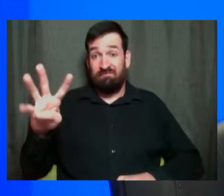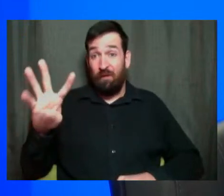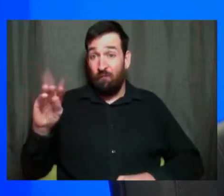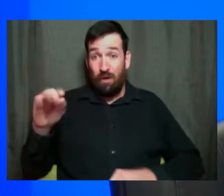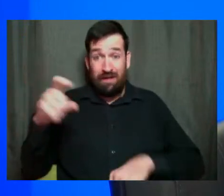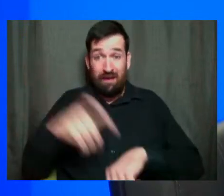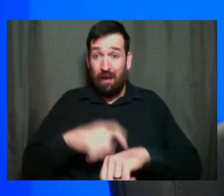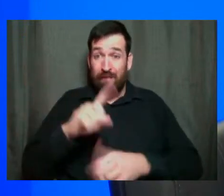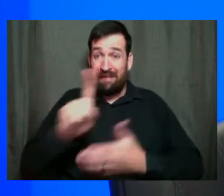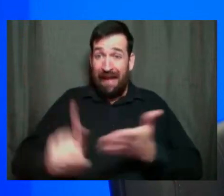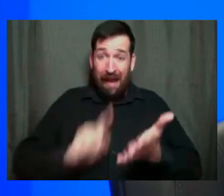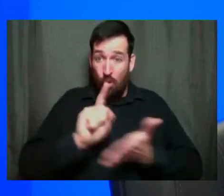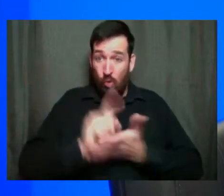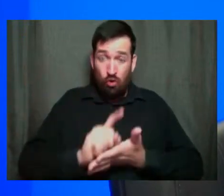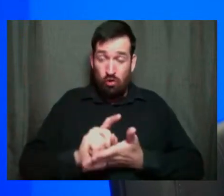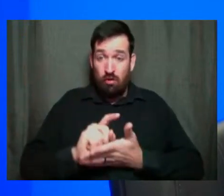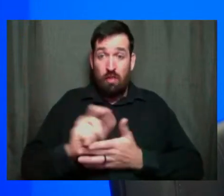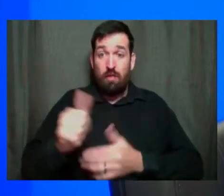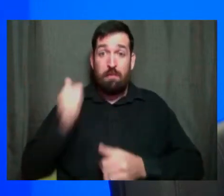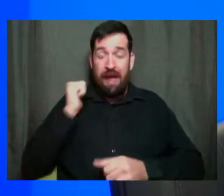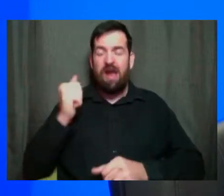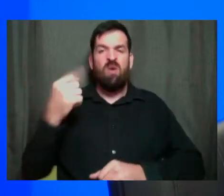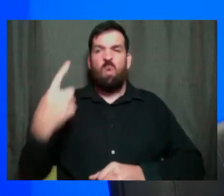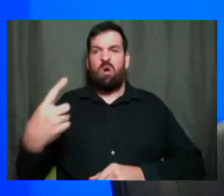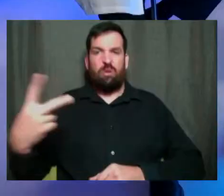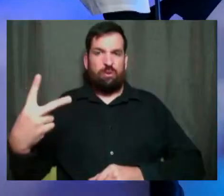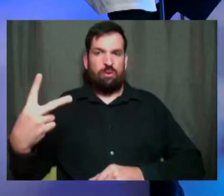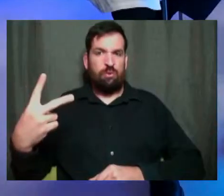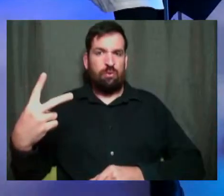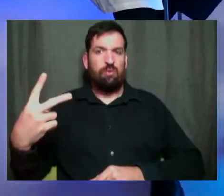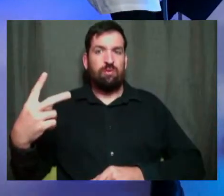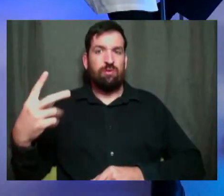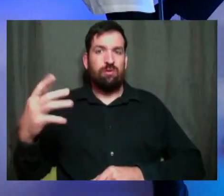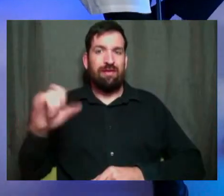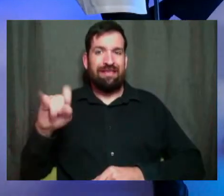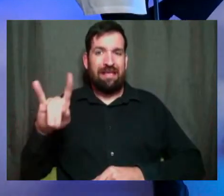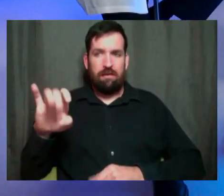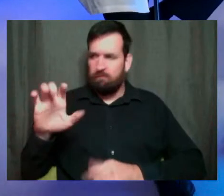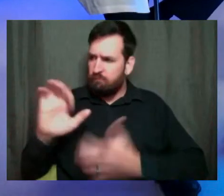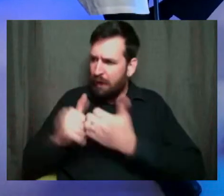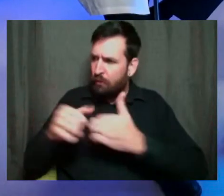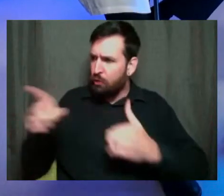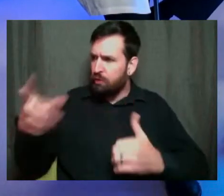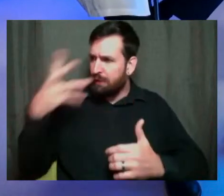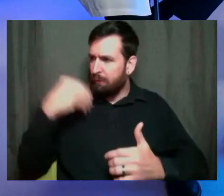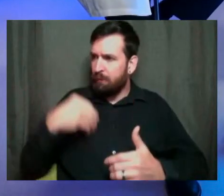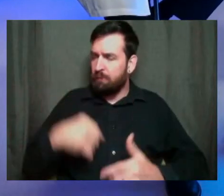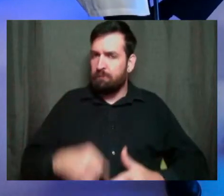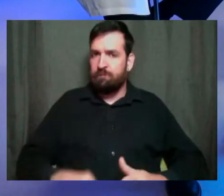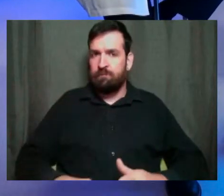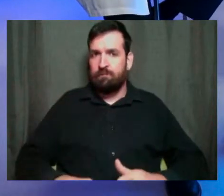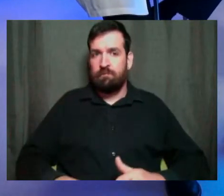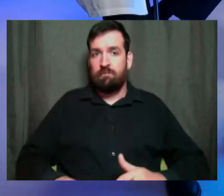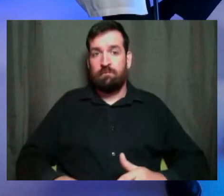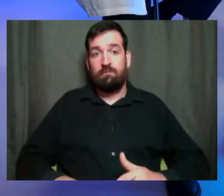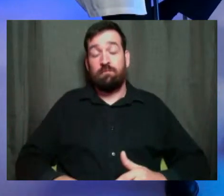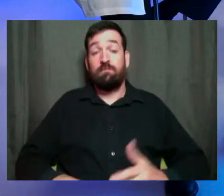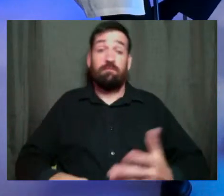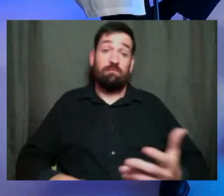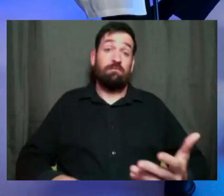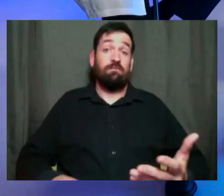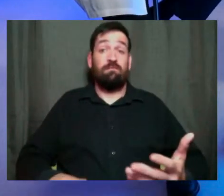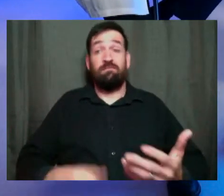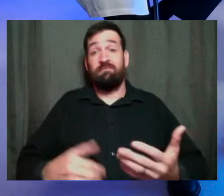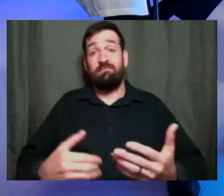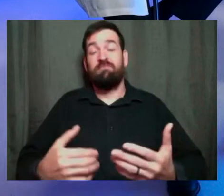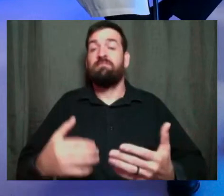it's 1 or 2 on their side, so trying to keep them off their back may be an option. How do you sleep, Dr. Stites? On a Well, if CPAP. I On had your my back. CPAP Is that on you my have to back. sleep on your